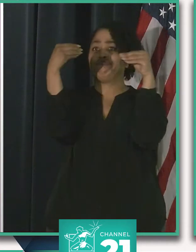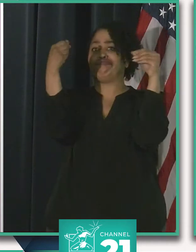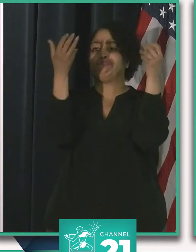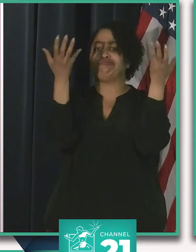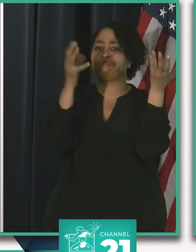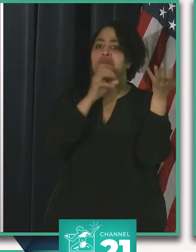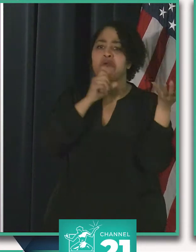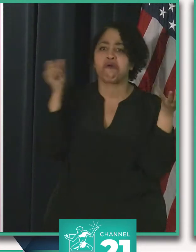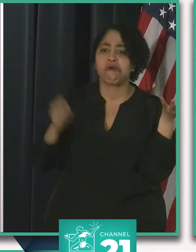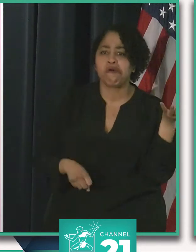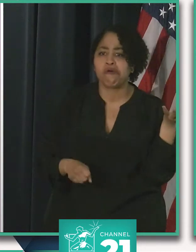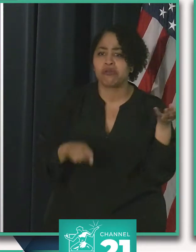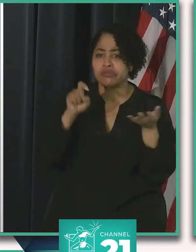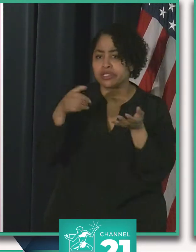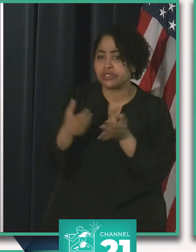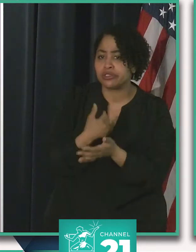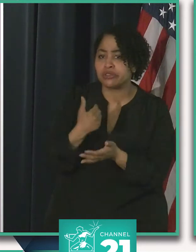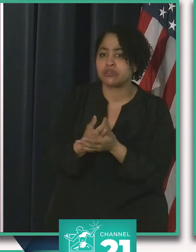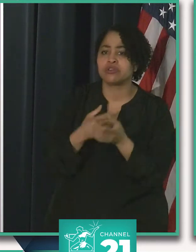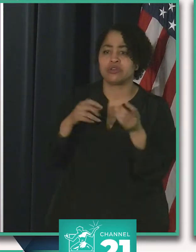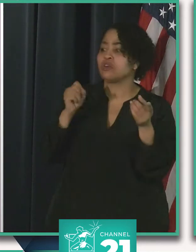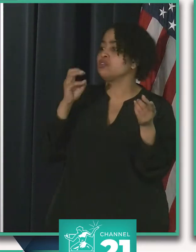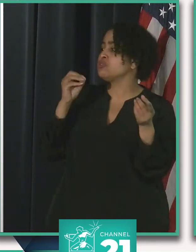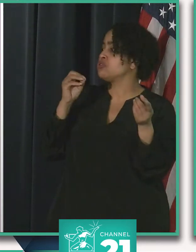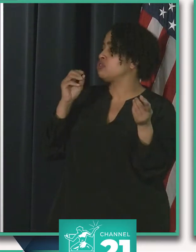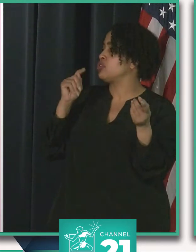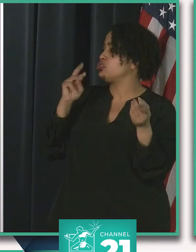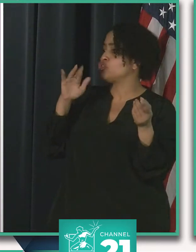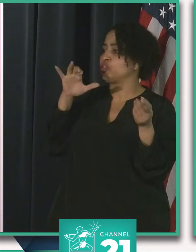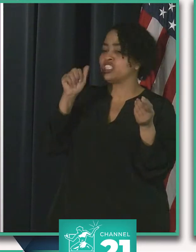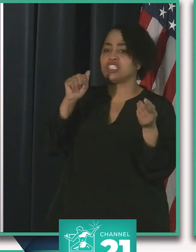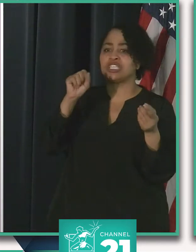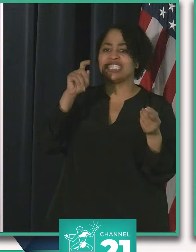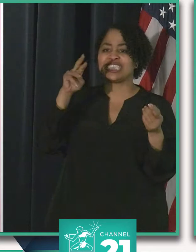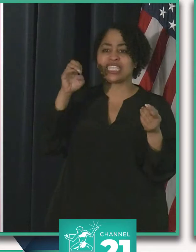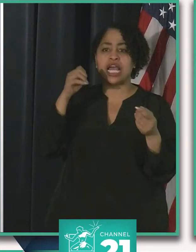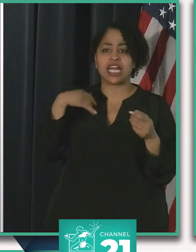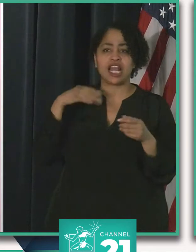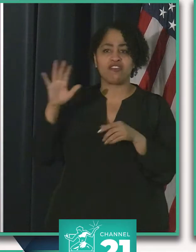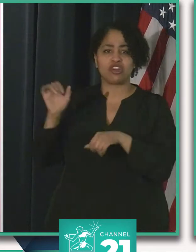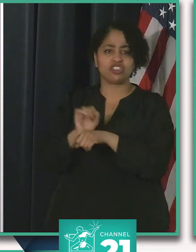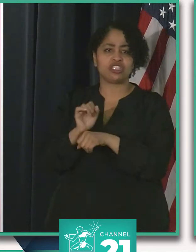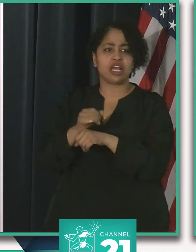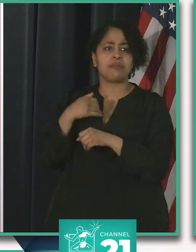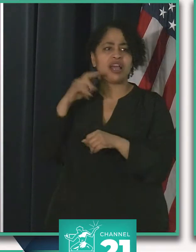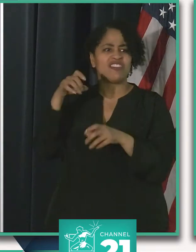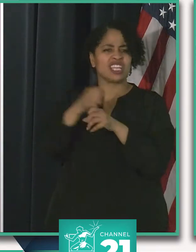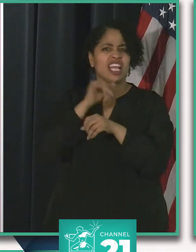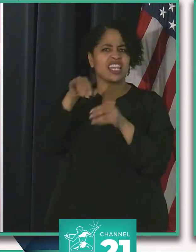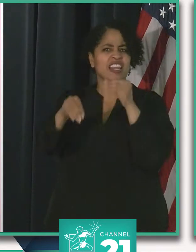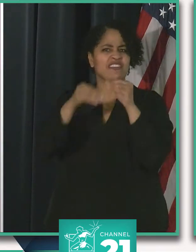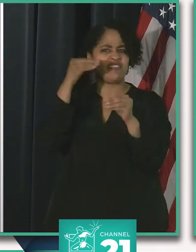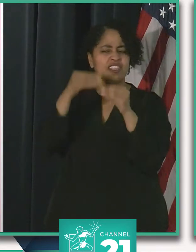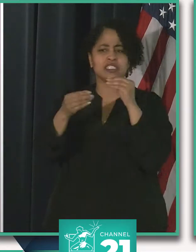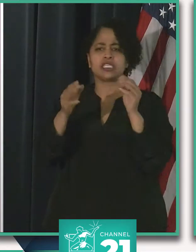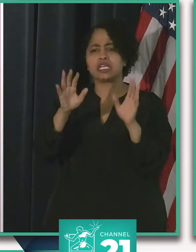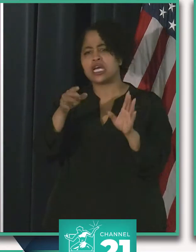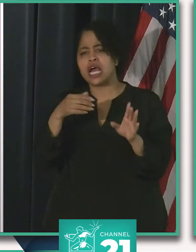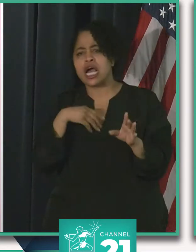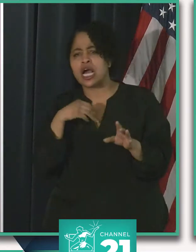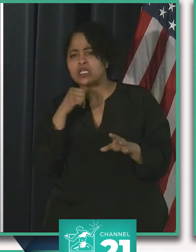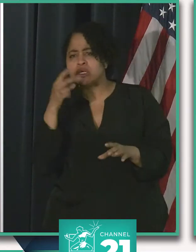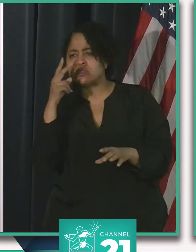to be replaced. All right. Well, Tricia Stein's got Alexis's job. Now, we got to get those fixed. I want to I don't see